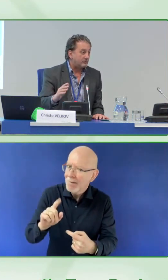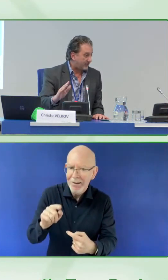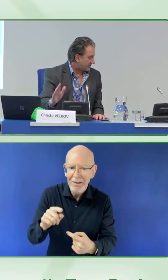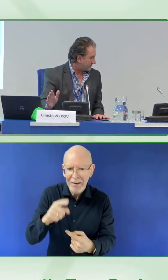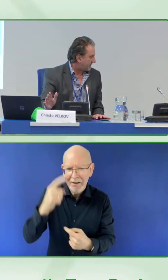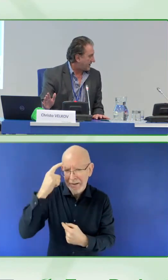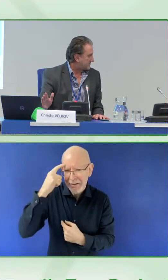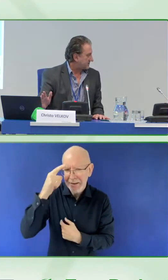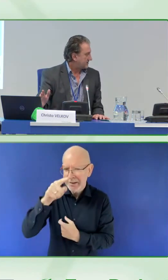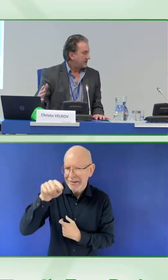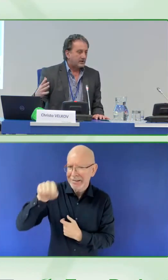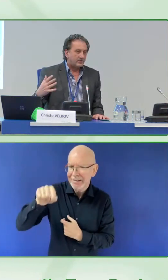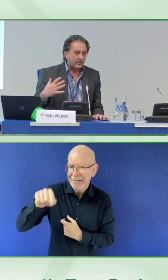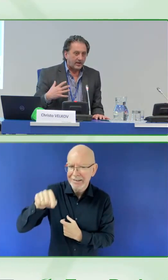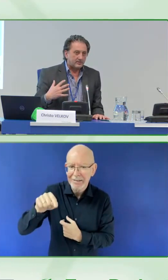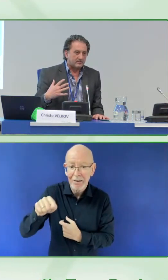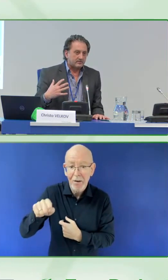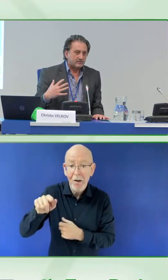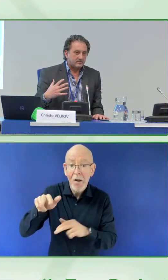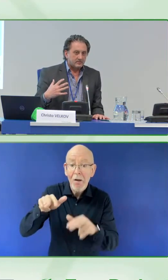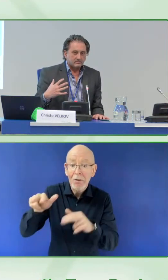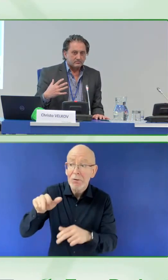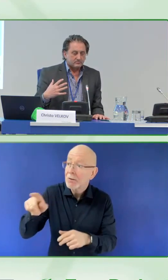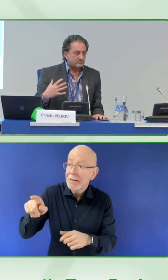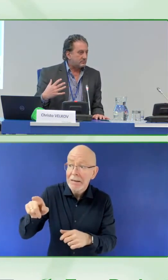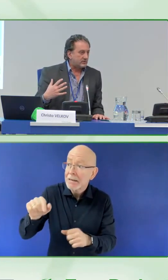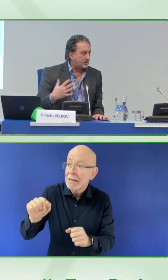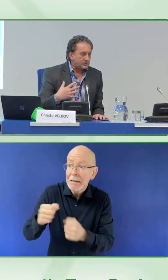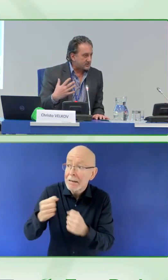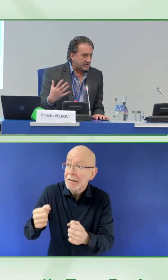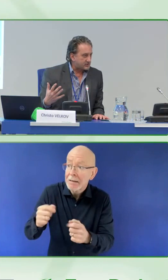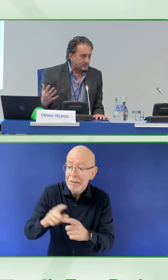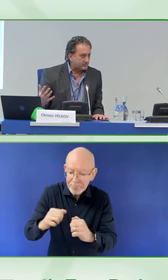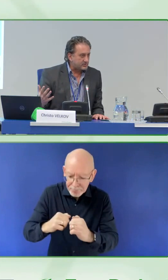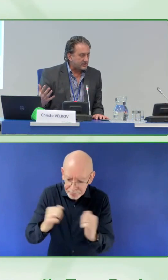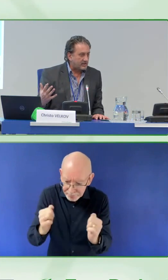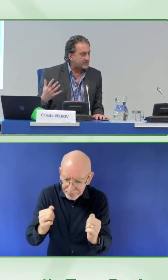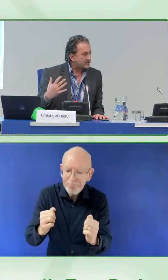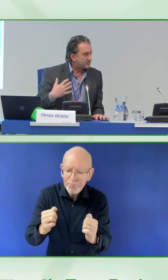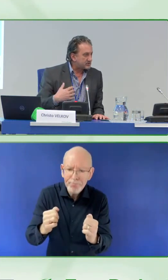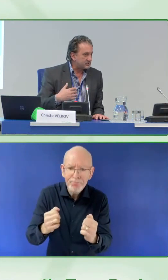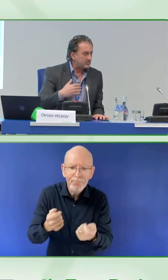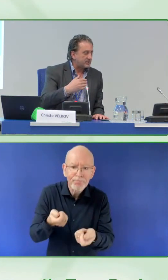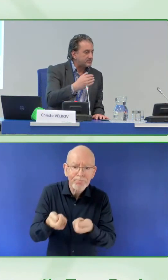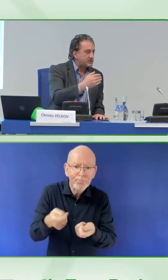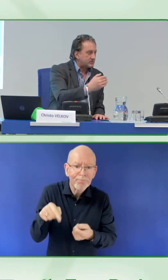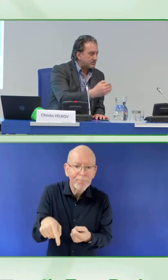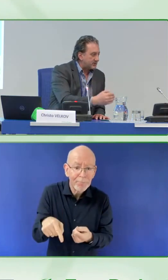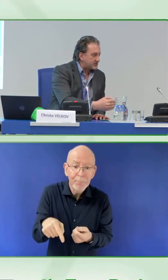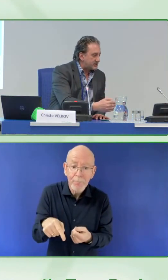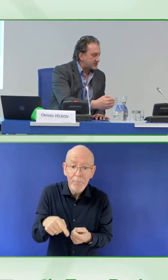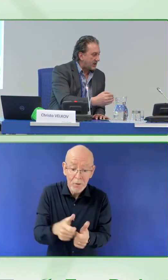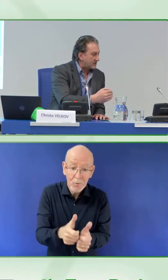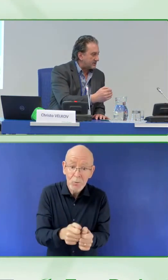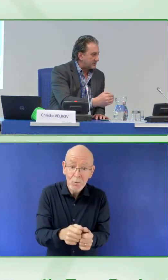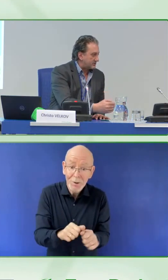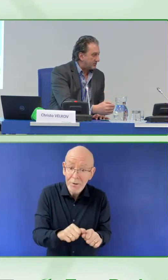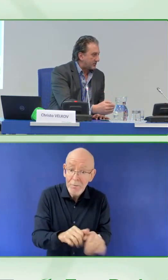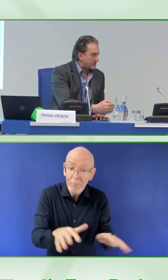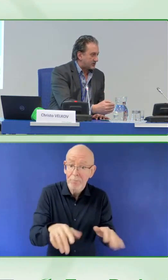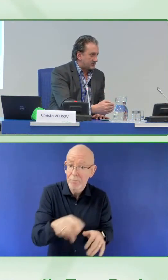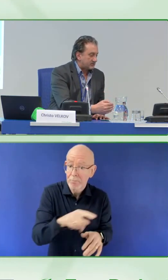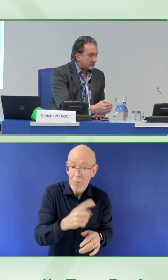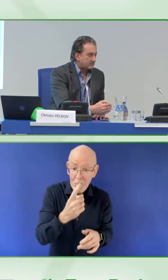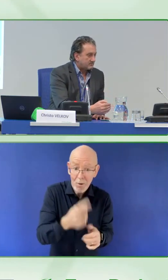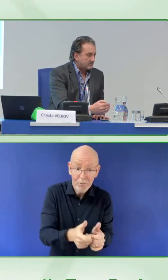Facebook, unverified, that there was a sexual abuse case at Special Olympics. Special Olympics is at the